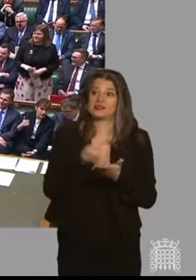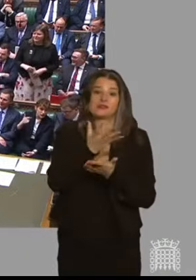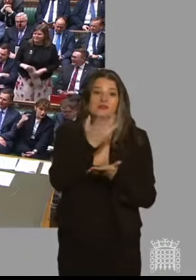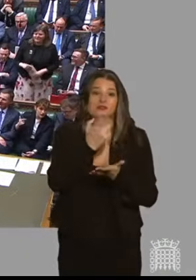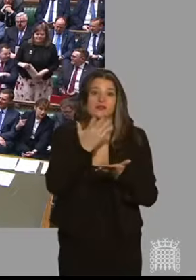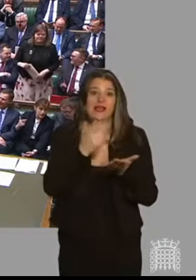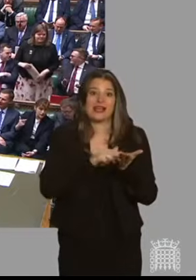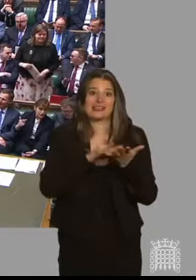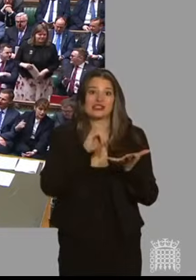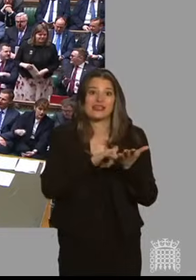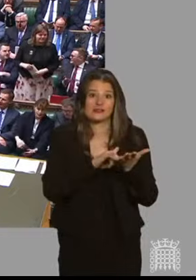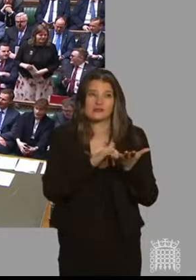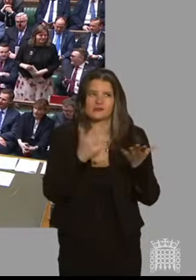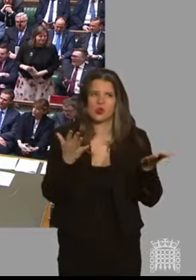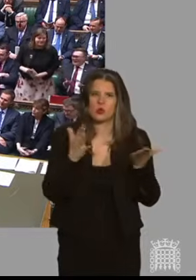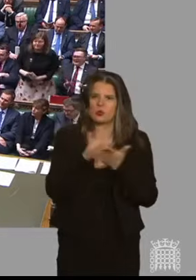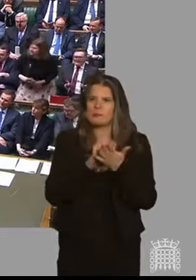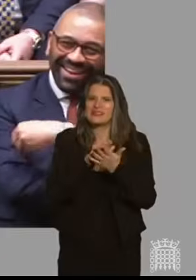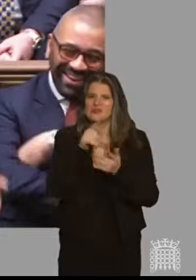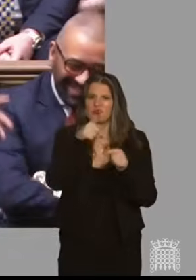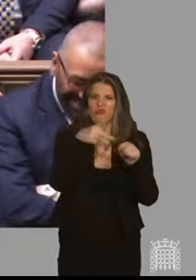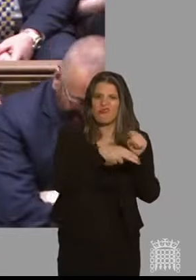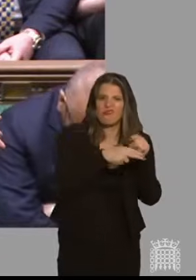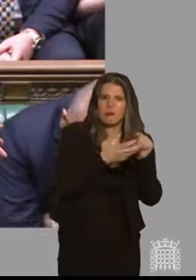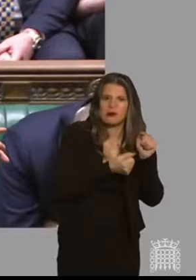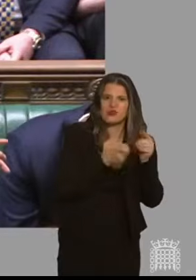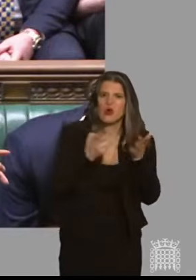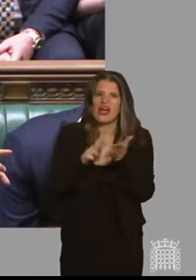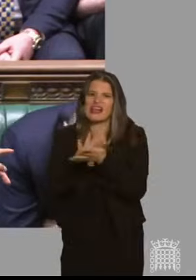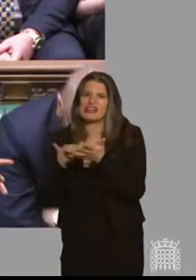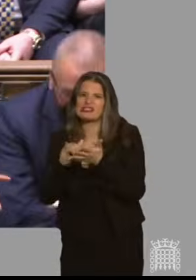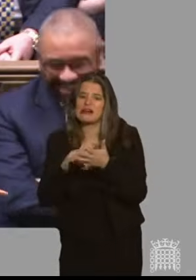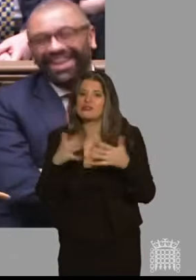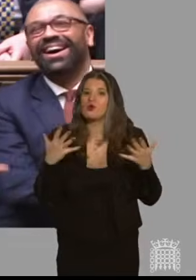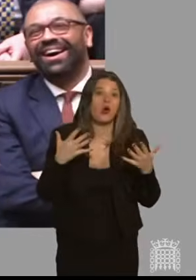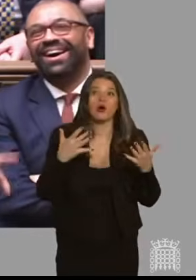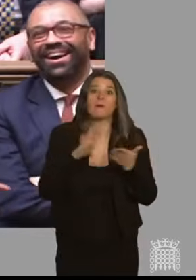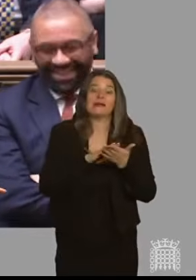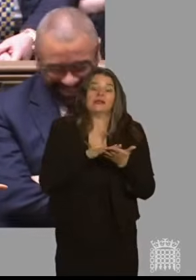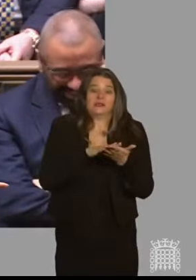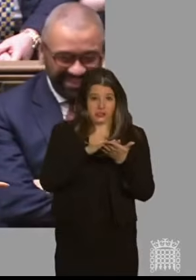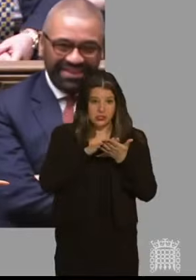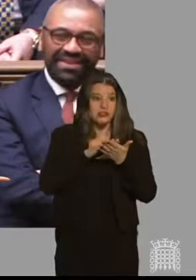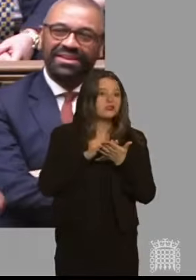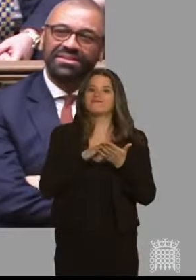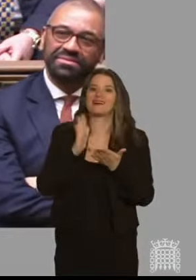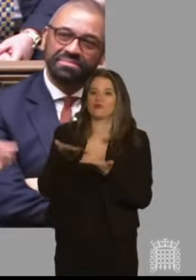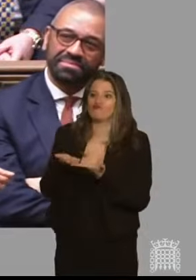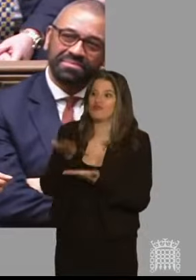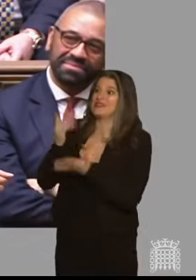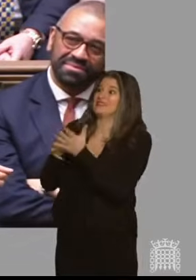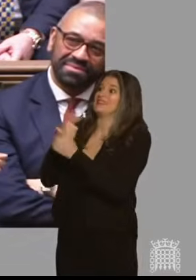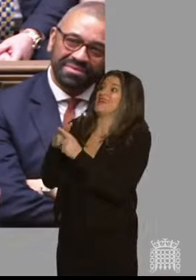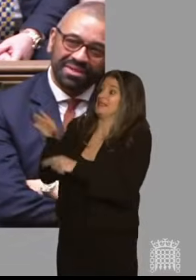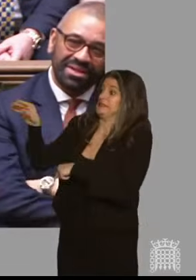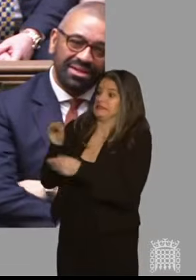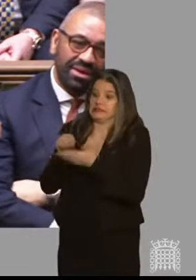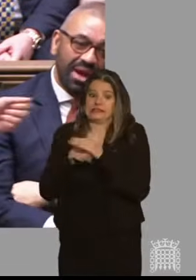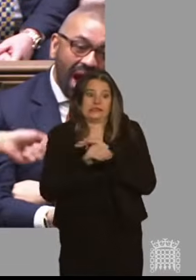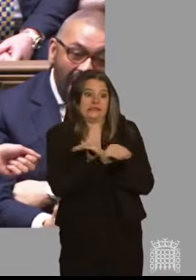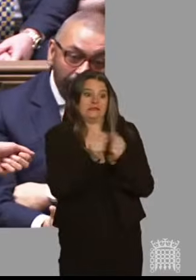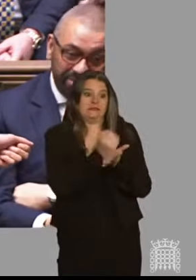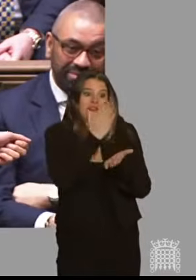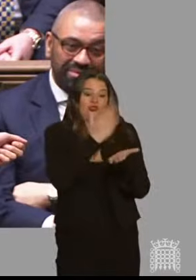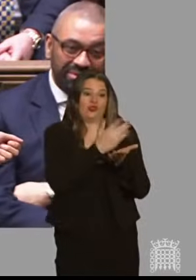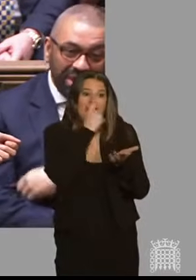Mr. Speaker, I know it's not a strong point, but if you actually listened to the Chancellor last week, what he would have seen is NHS spending is going